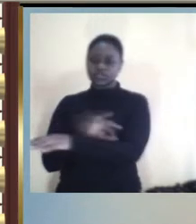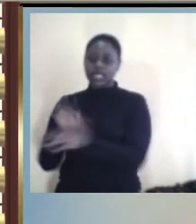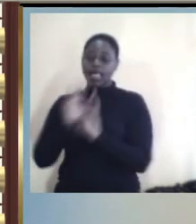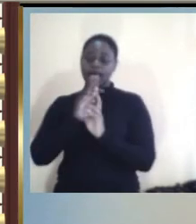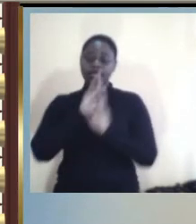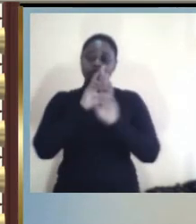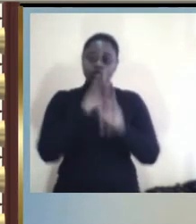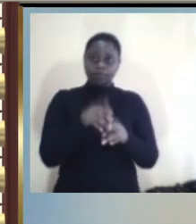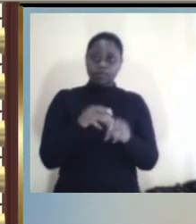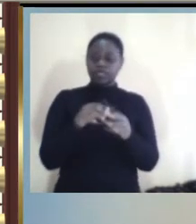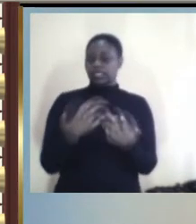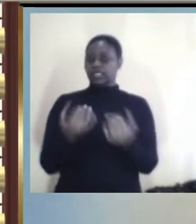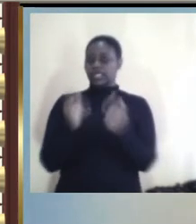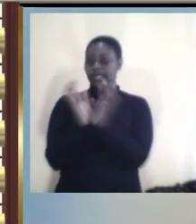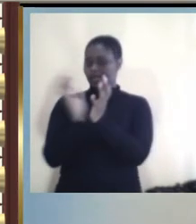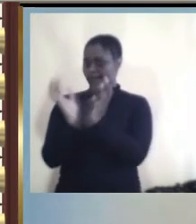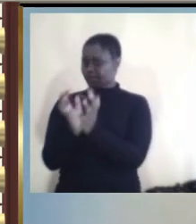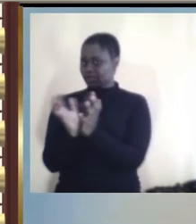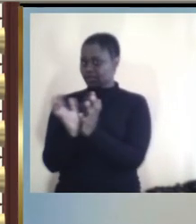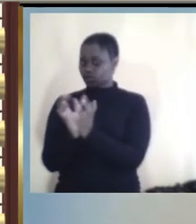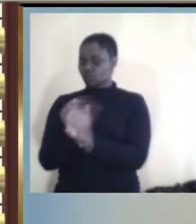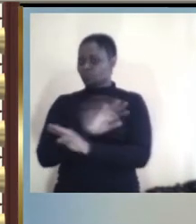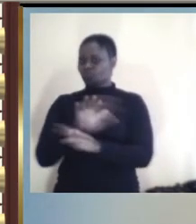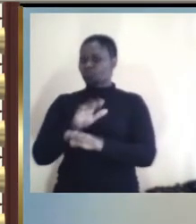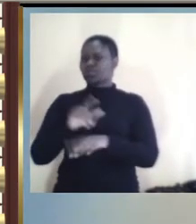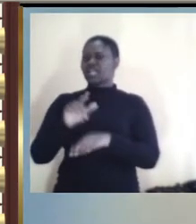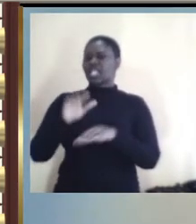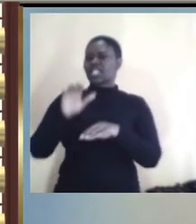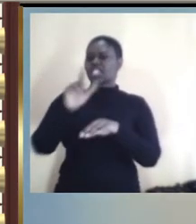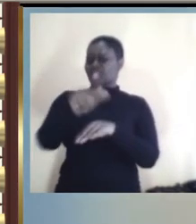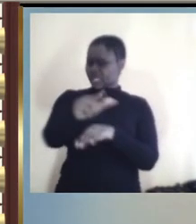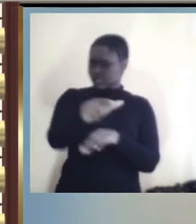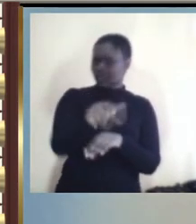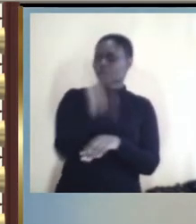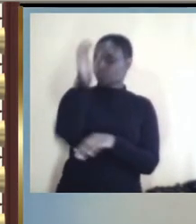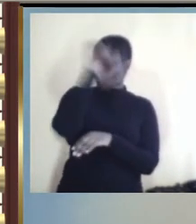report to the House by no later than